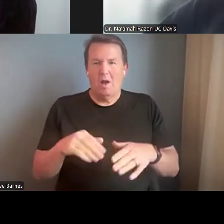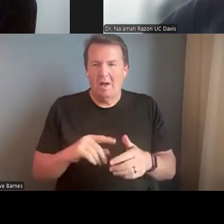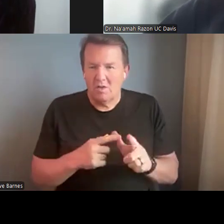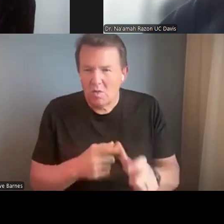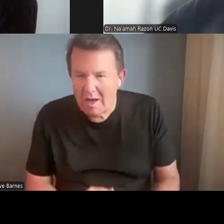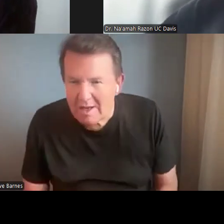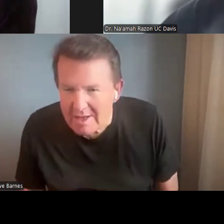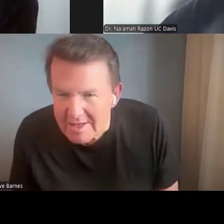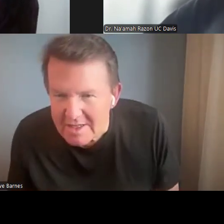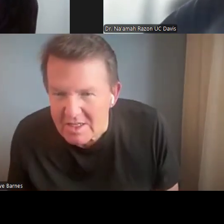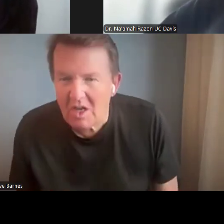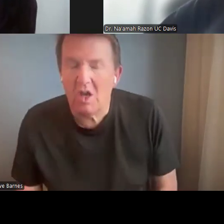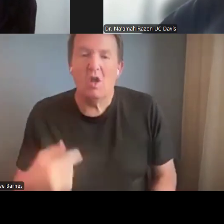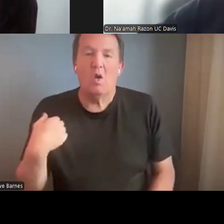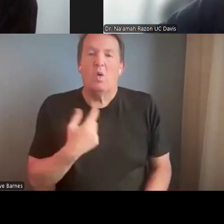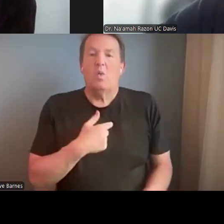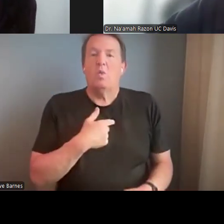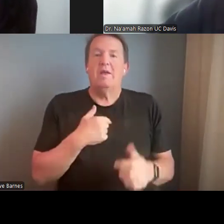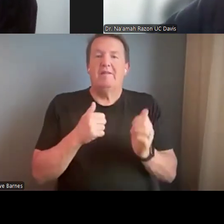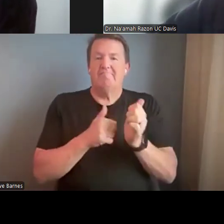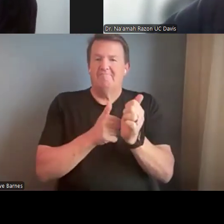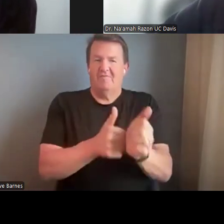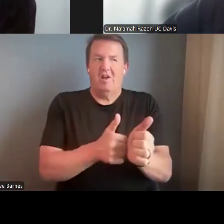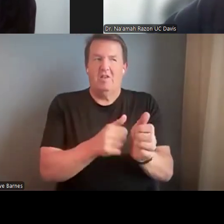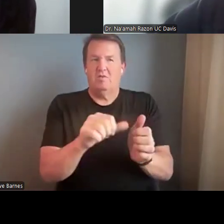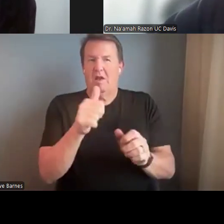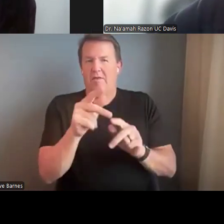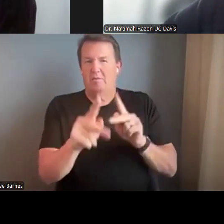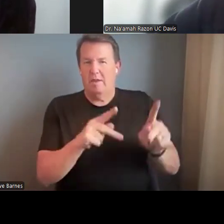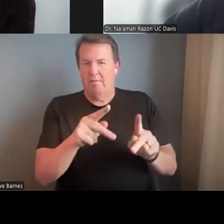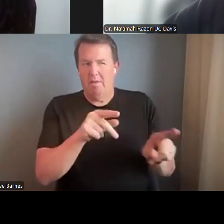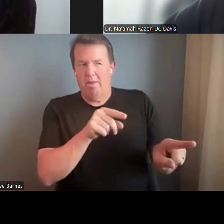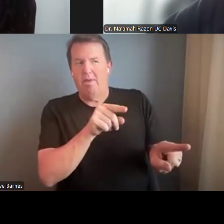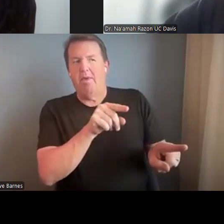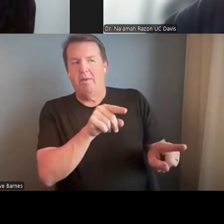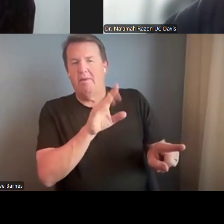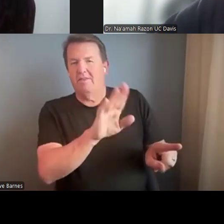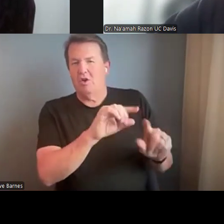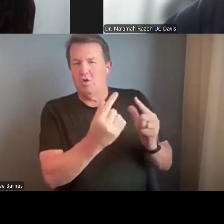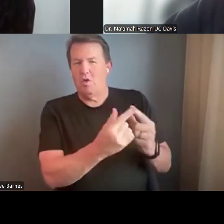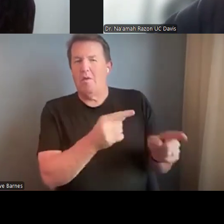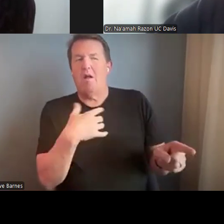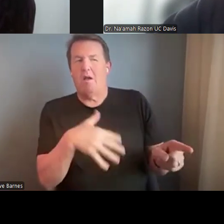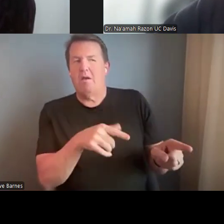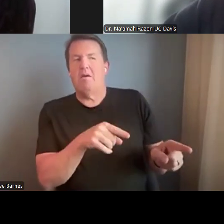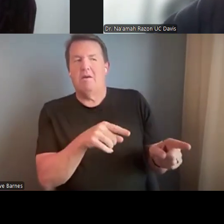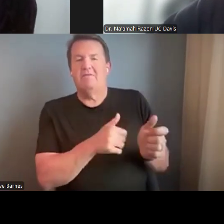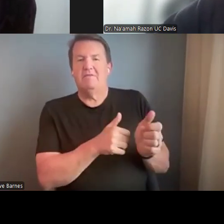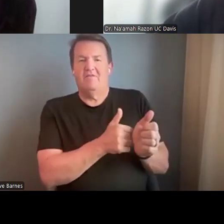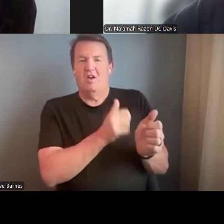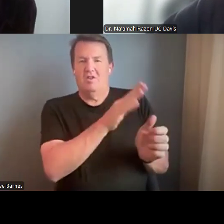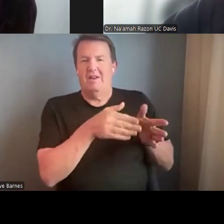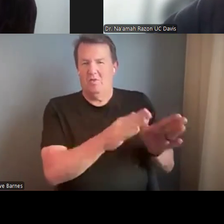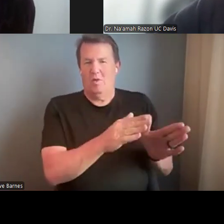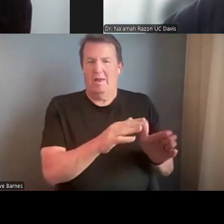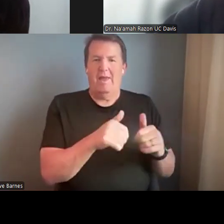we've kind of followed the lead of organizations that we've talked to about whatever they need. We're trying to, kind of offer that as, a way to